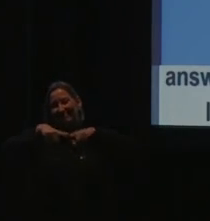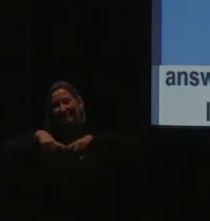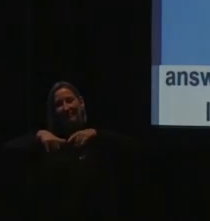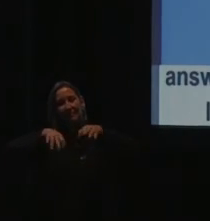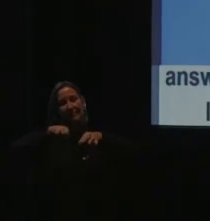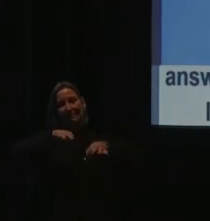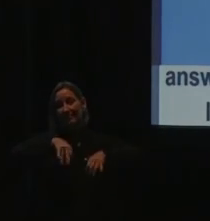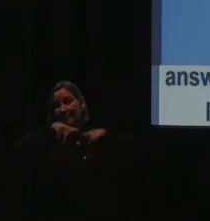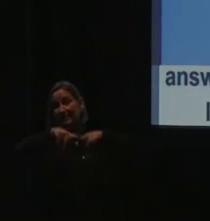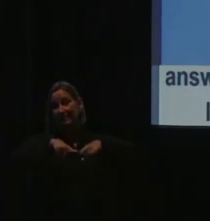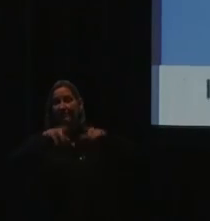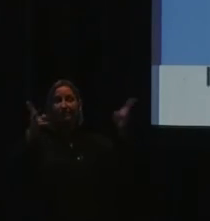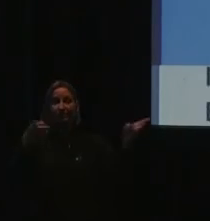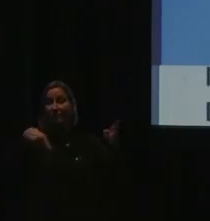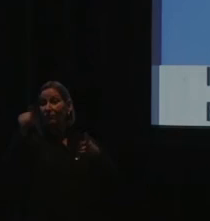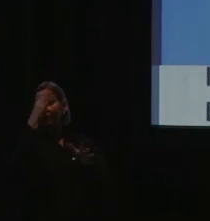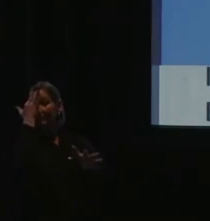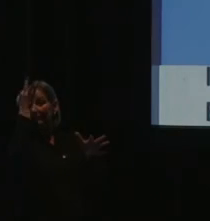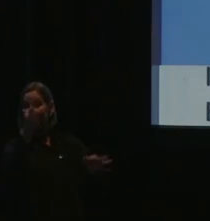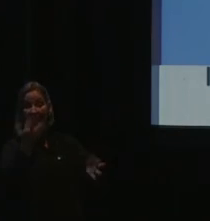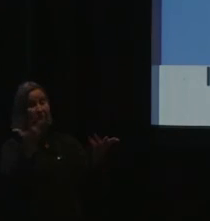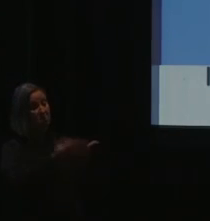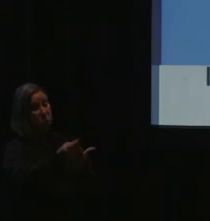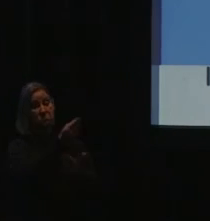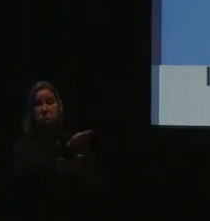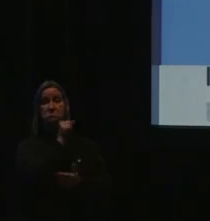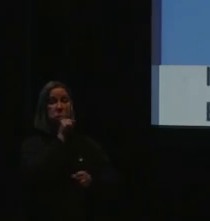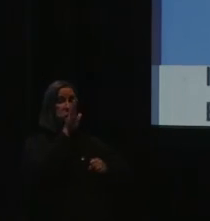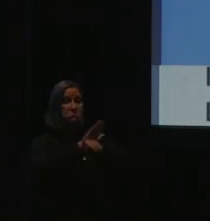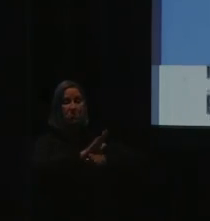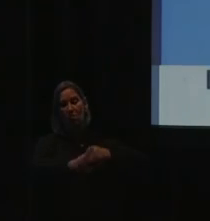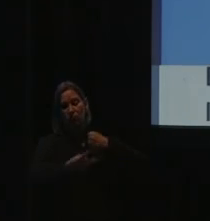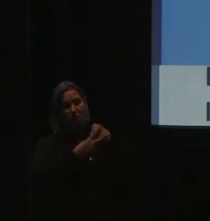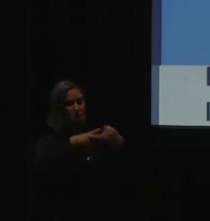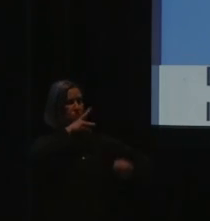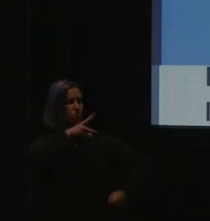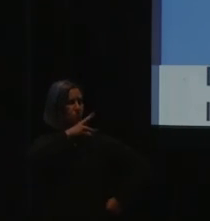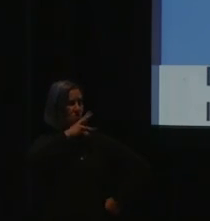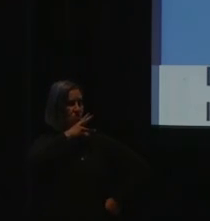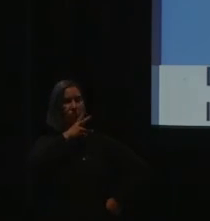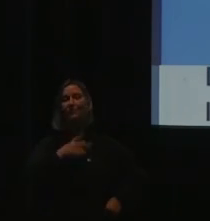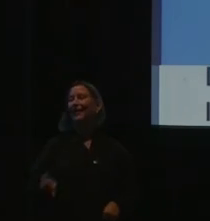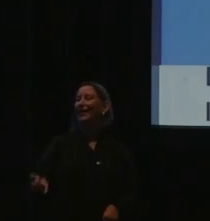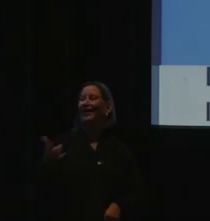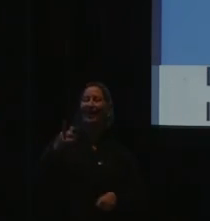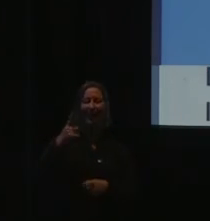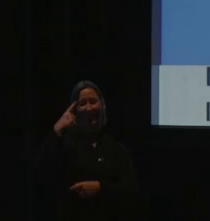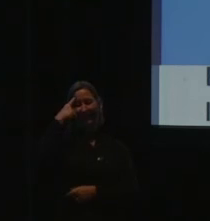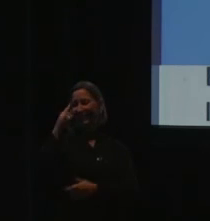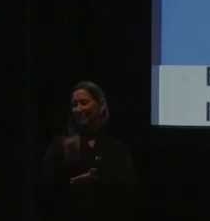details are. Buyer beware. If somebody is promising you water savings that are too good to be true, what does your dad say? They probably